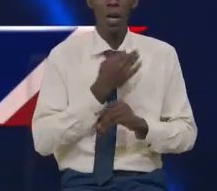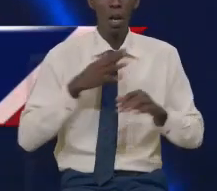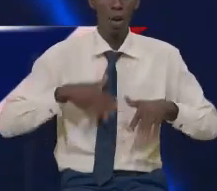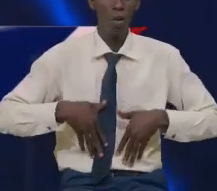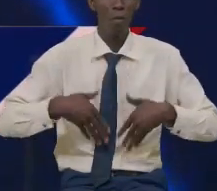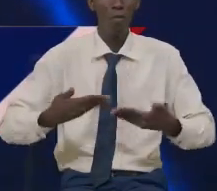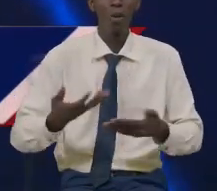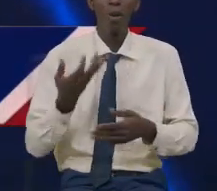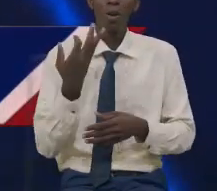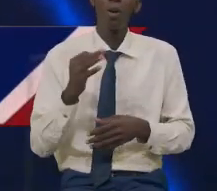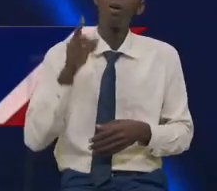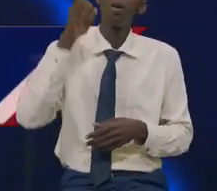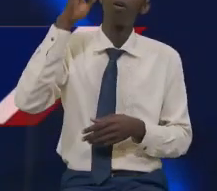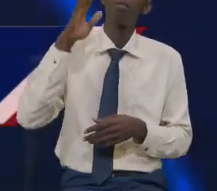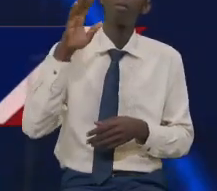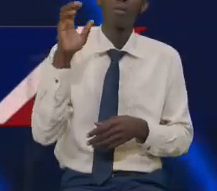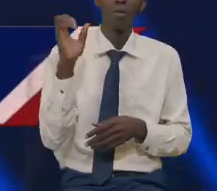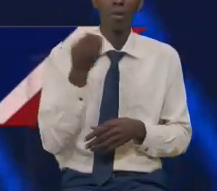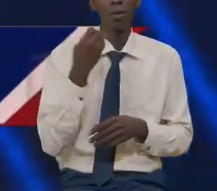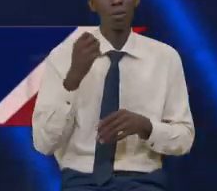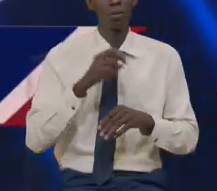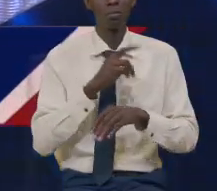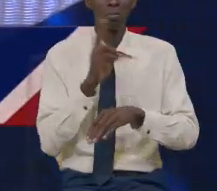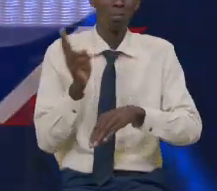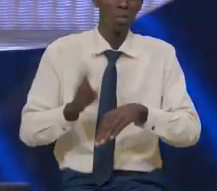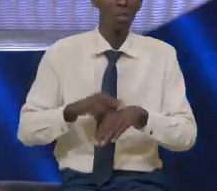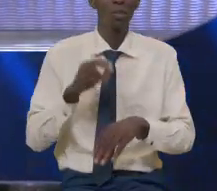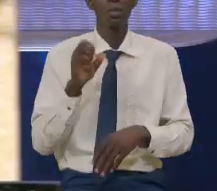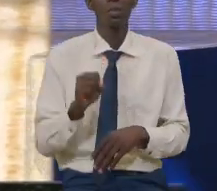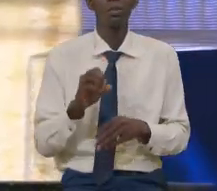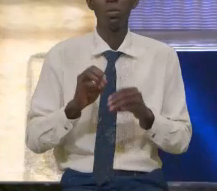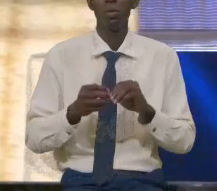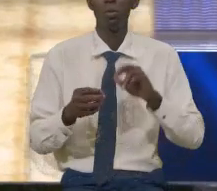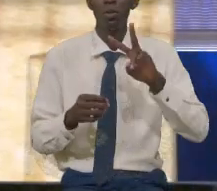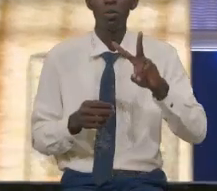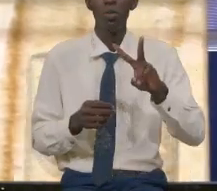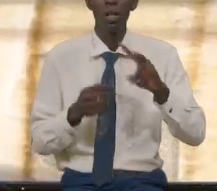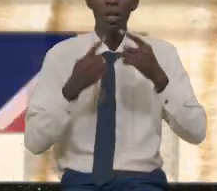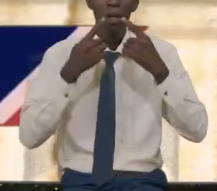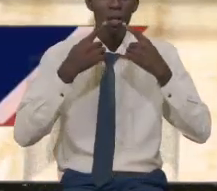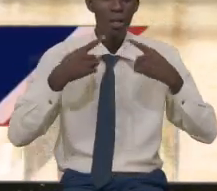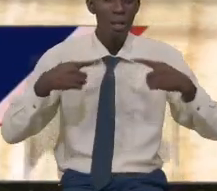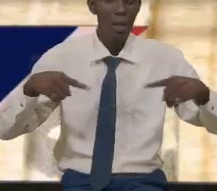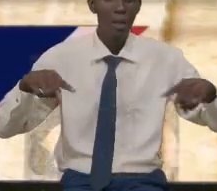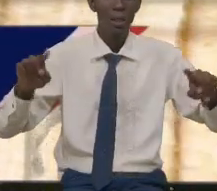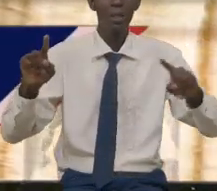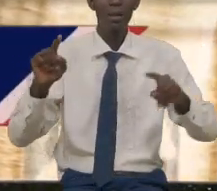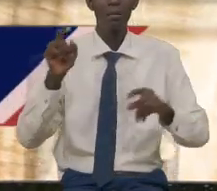of God's attributes. Number two, declared comprehension